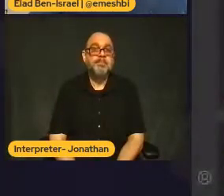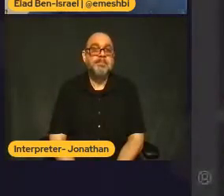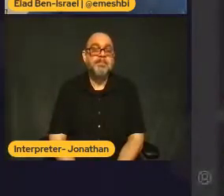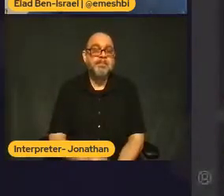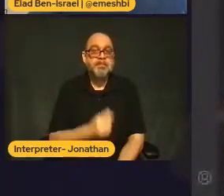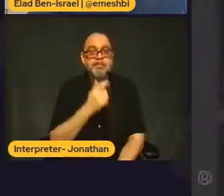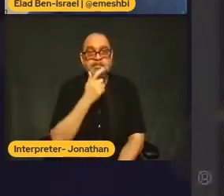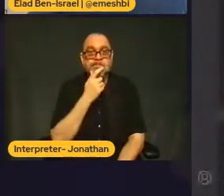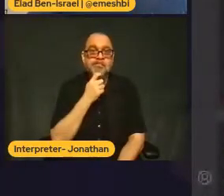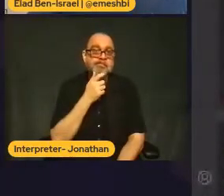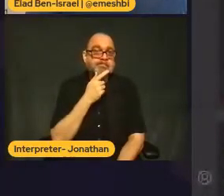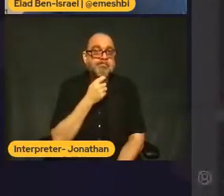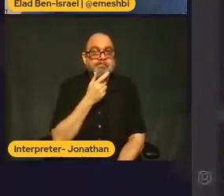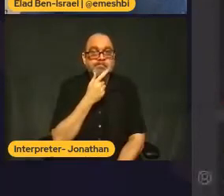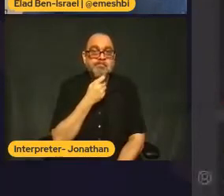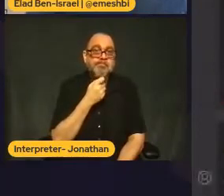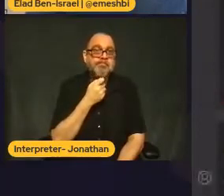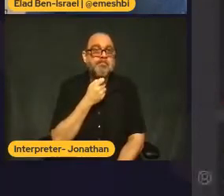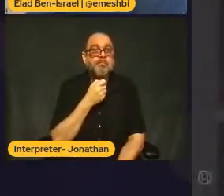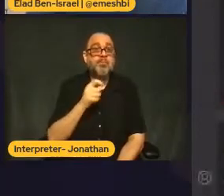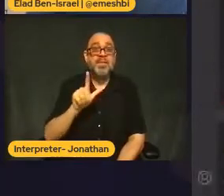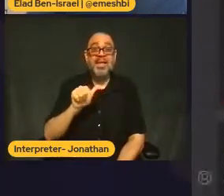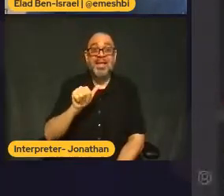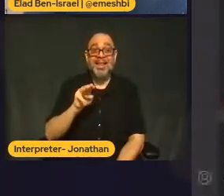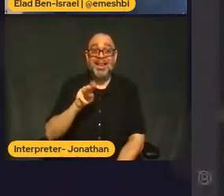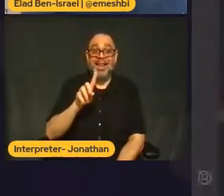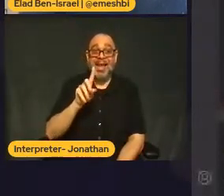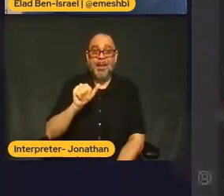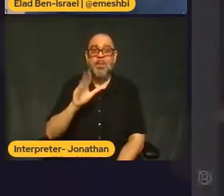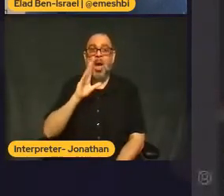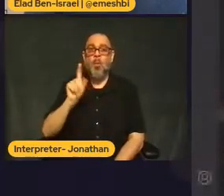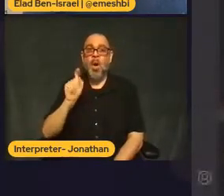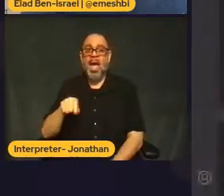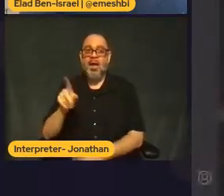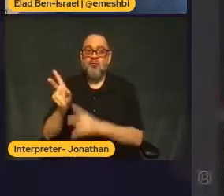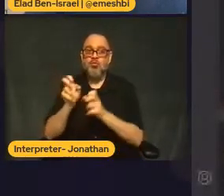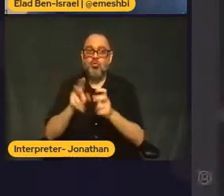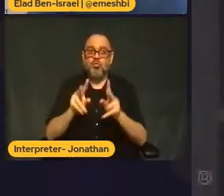and I'm going to need to import lambda here as well.